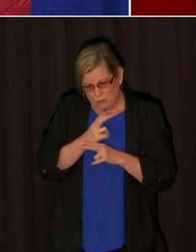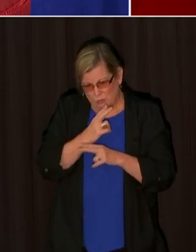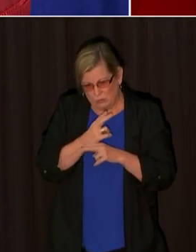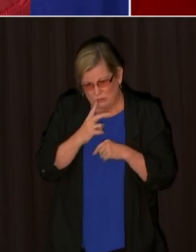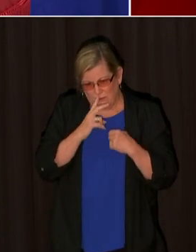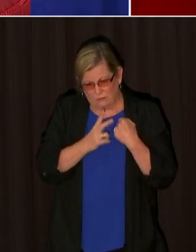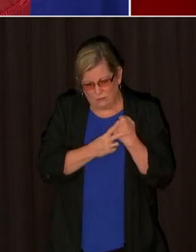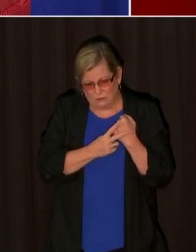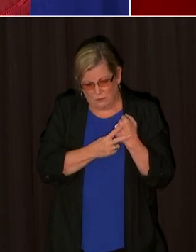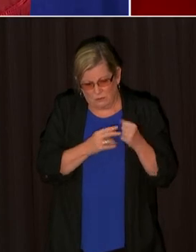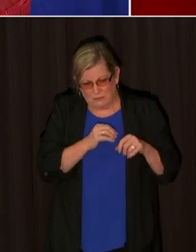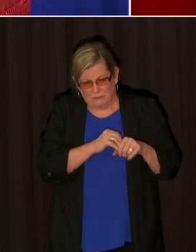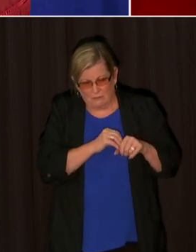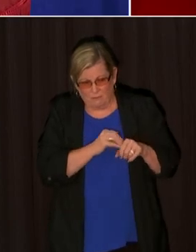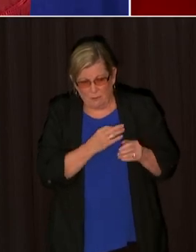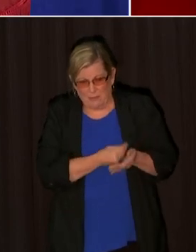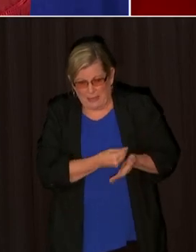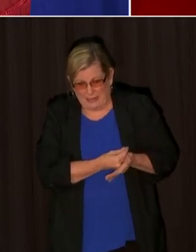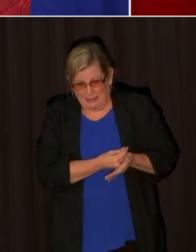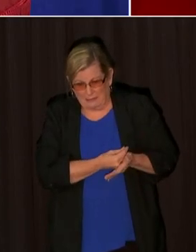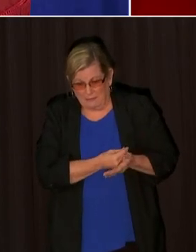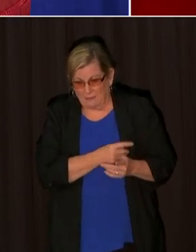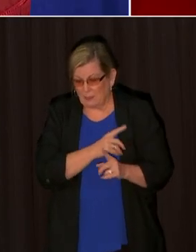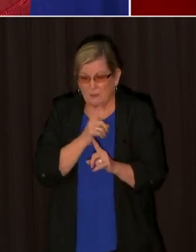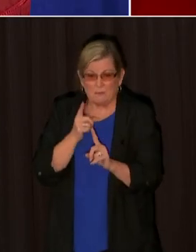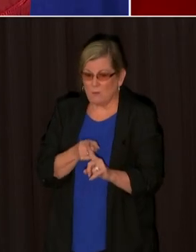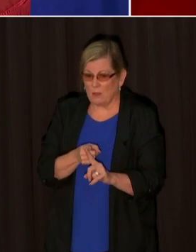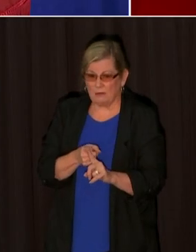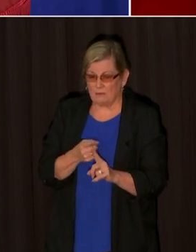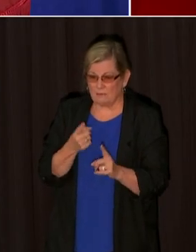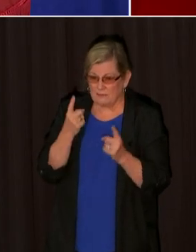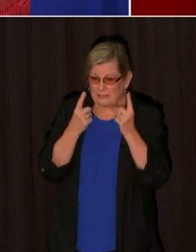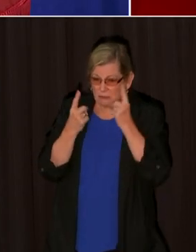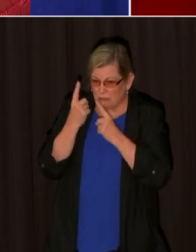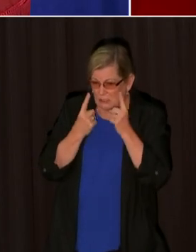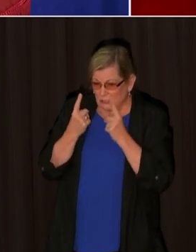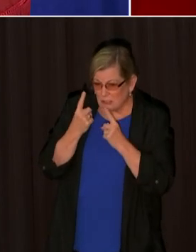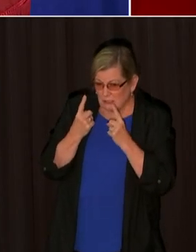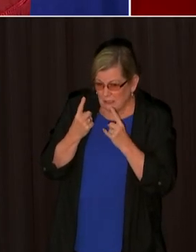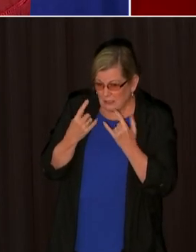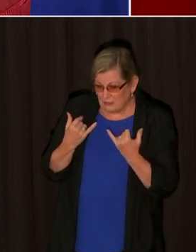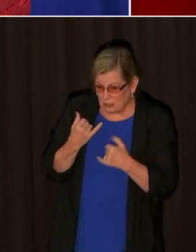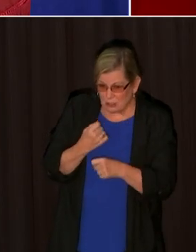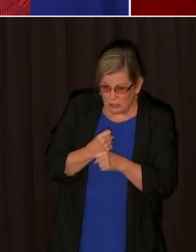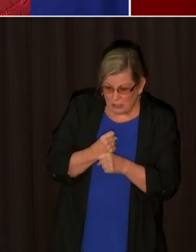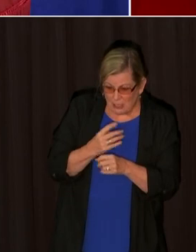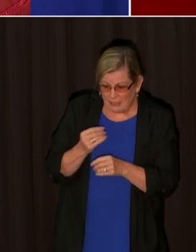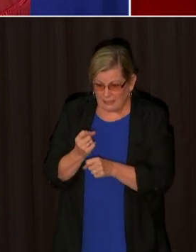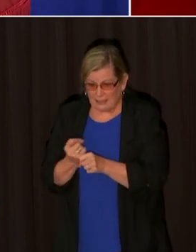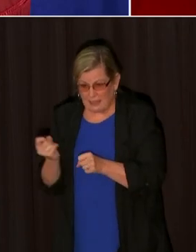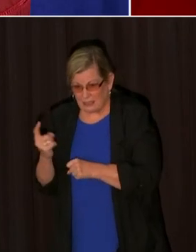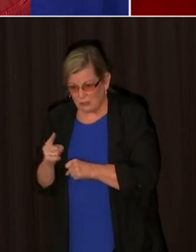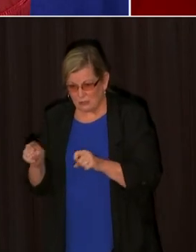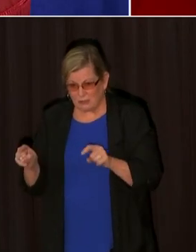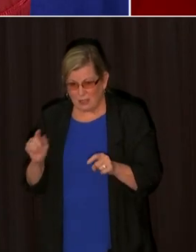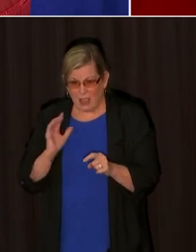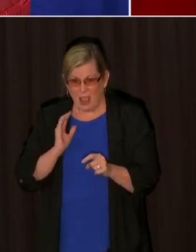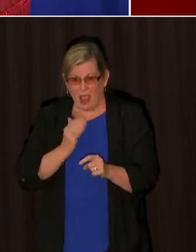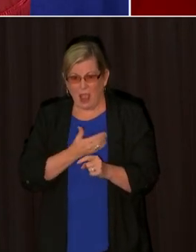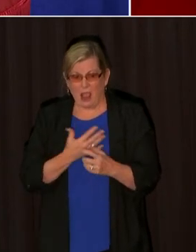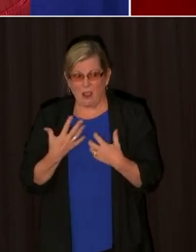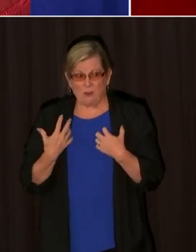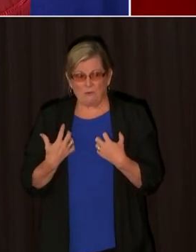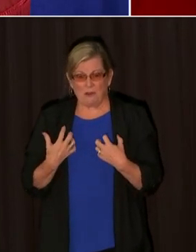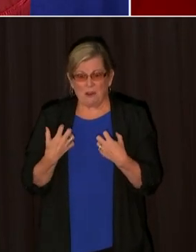the eye that we have to weather this year and next year, that our recovery is uncertain based on the